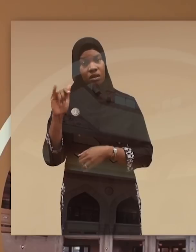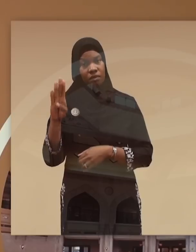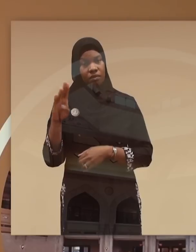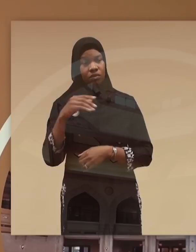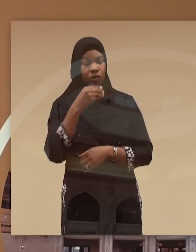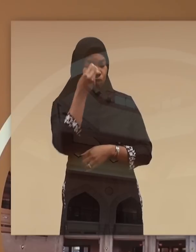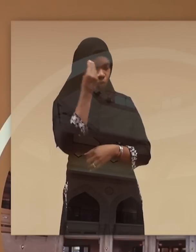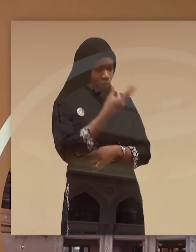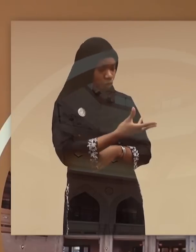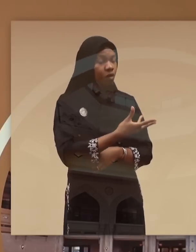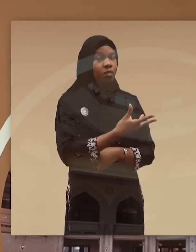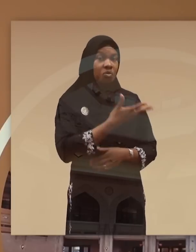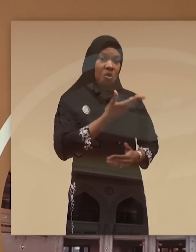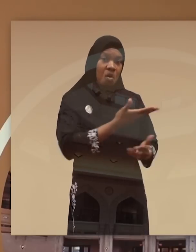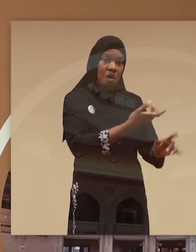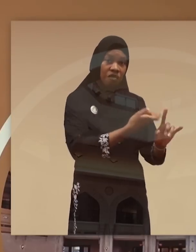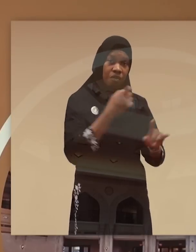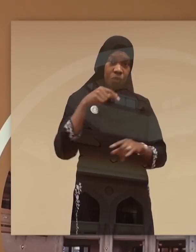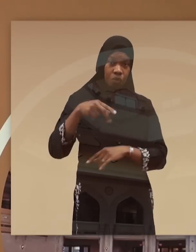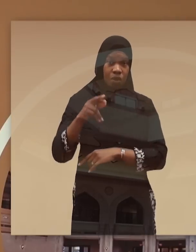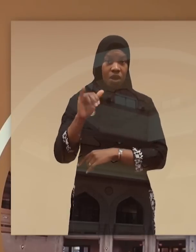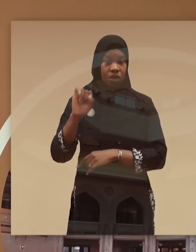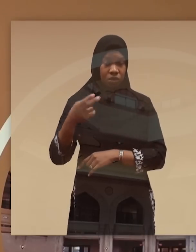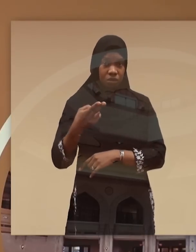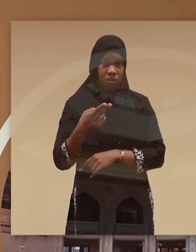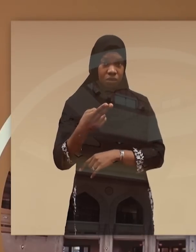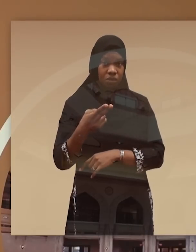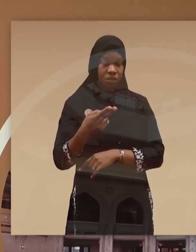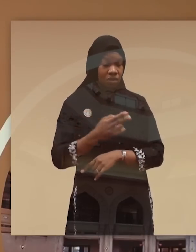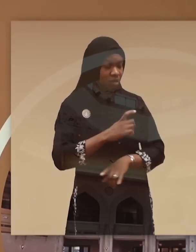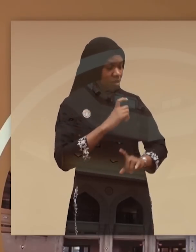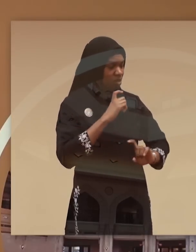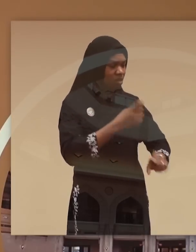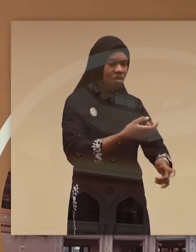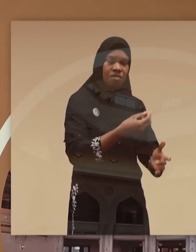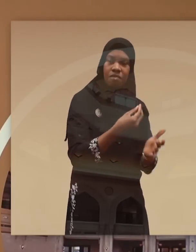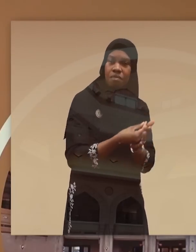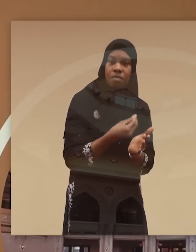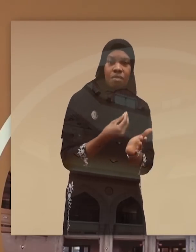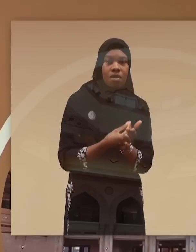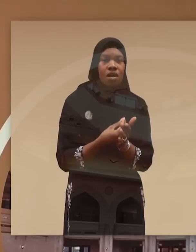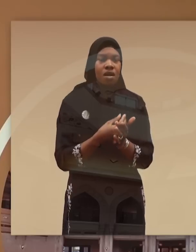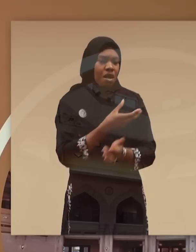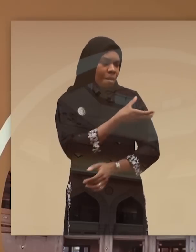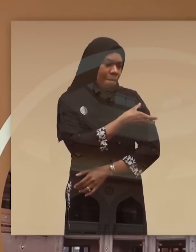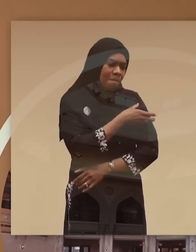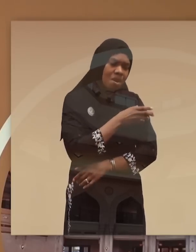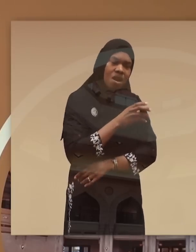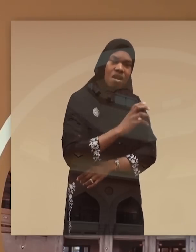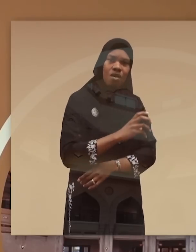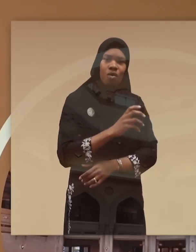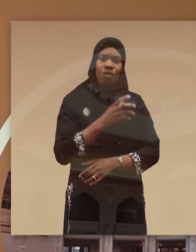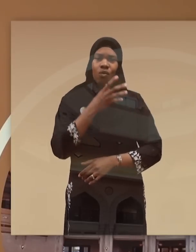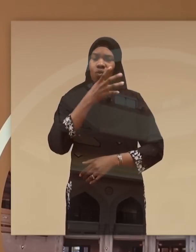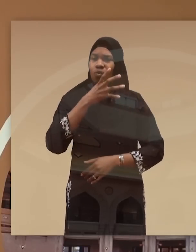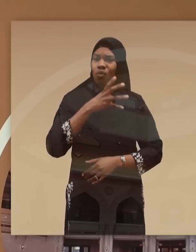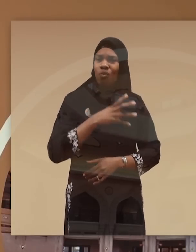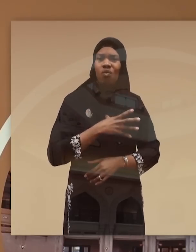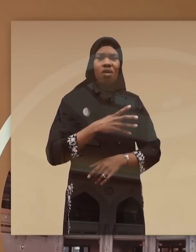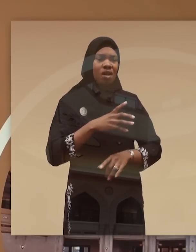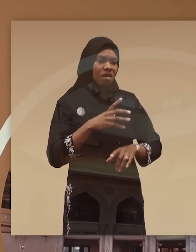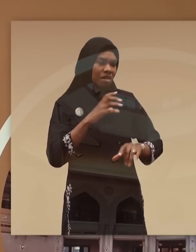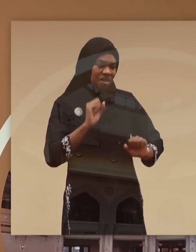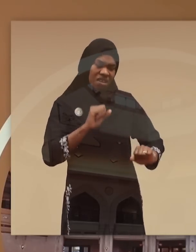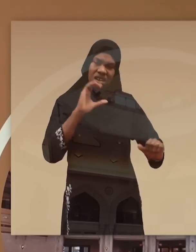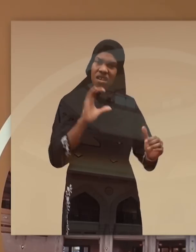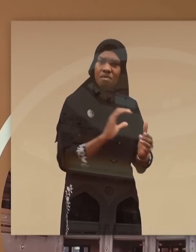again, to give him all the wealth, to give him all the power, to give him all the women in